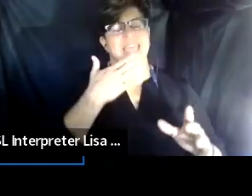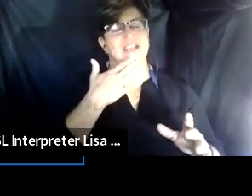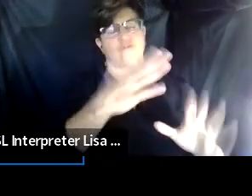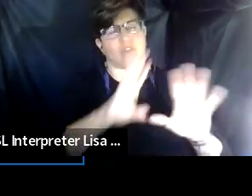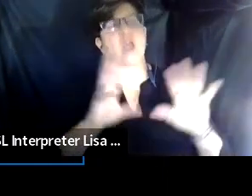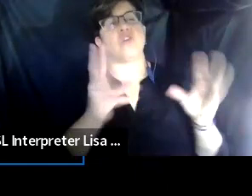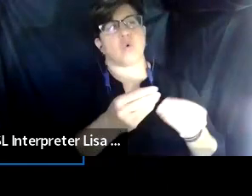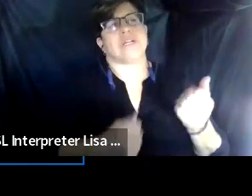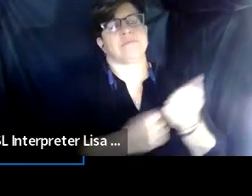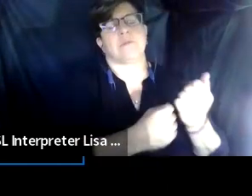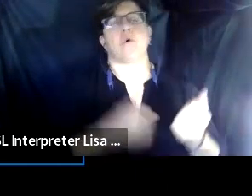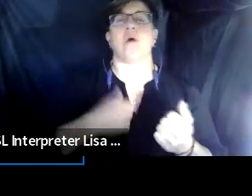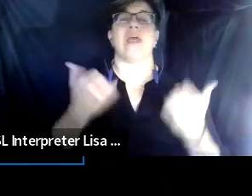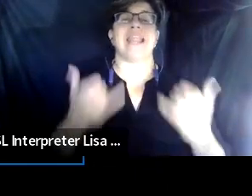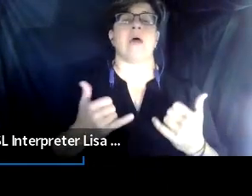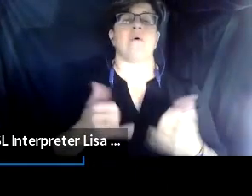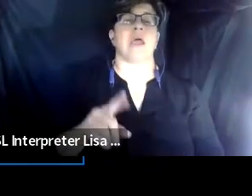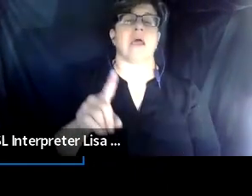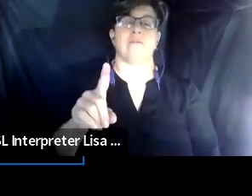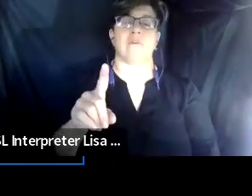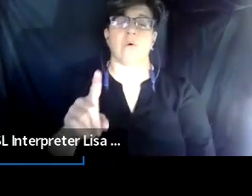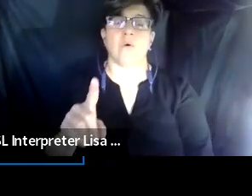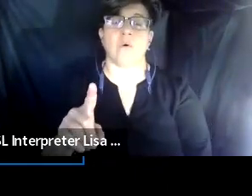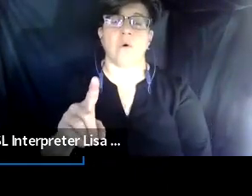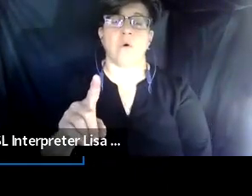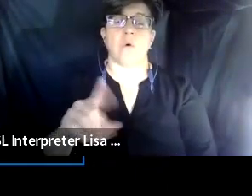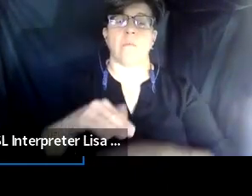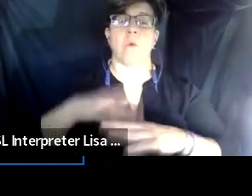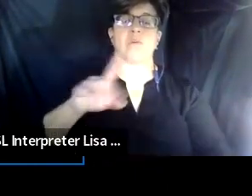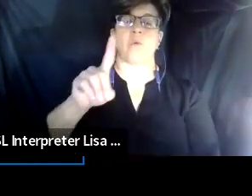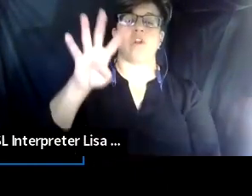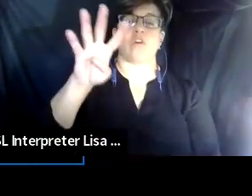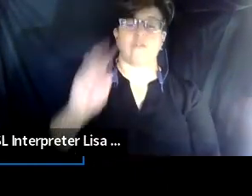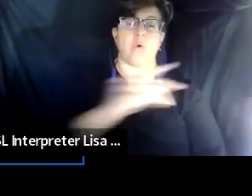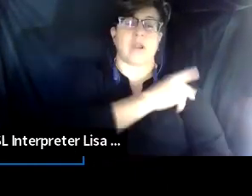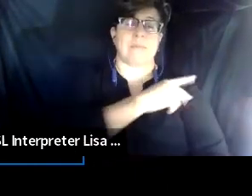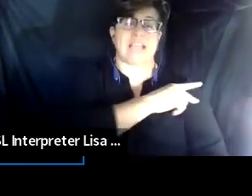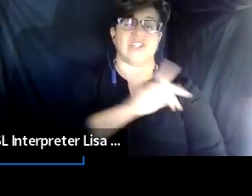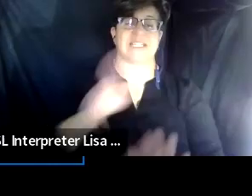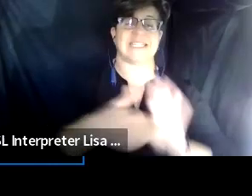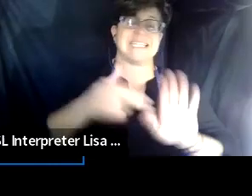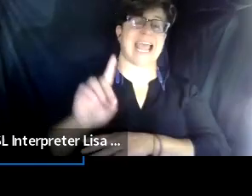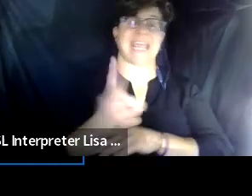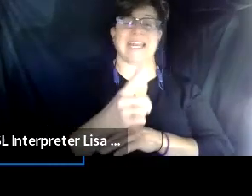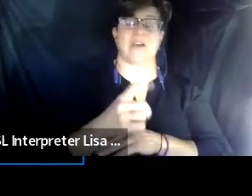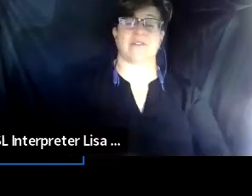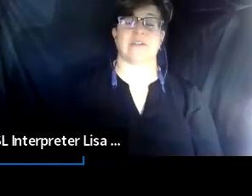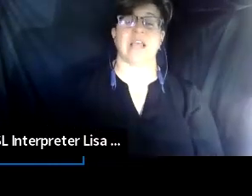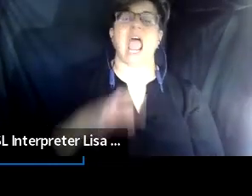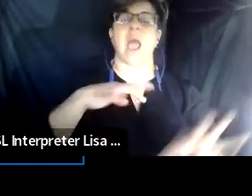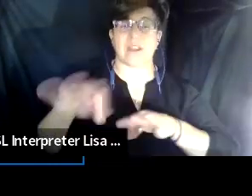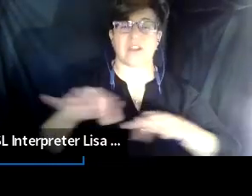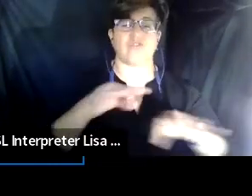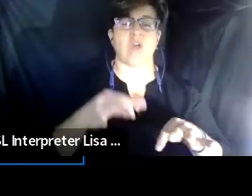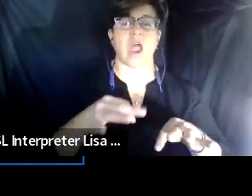than 140 patients diagnosed, and the study I'm going to describe now was done a few years ago in order to try to establish the clinical phenotype of the